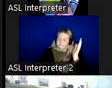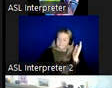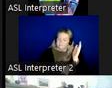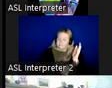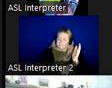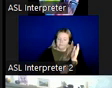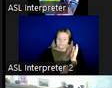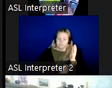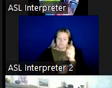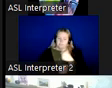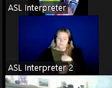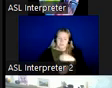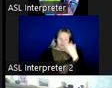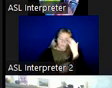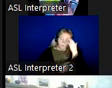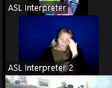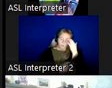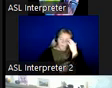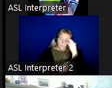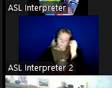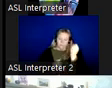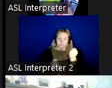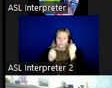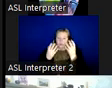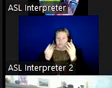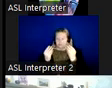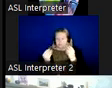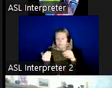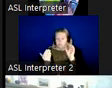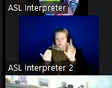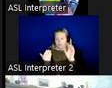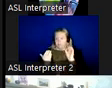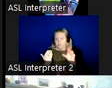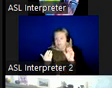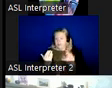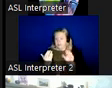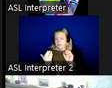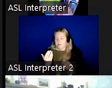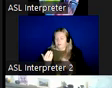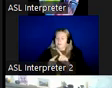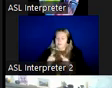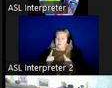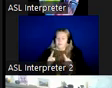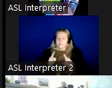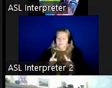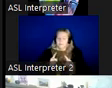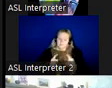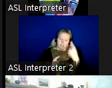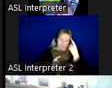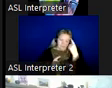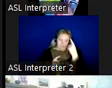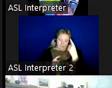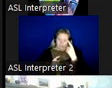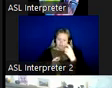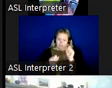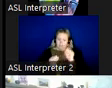I know there's it's quite a lot to take in on what we offer, but I think, you know, I think we have definitely something for